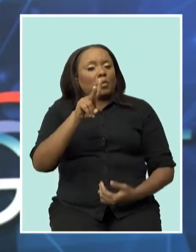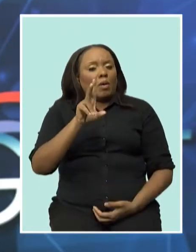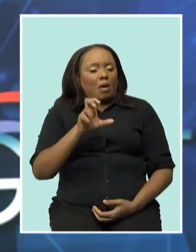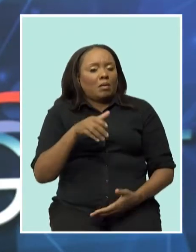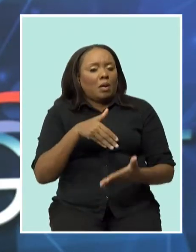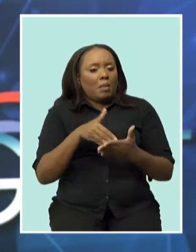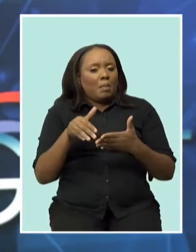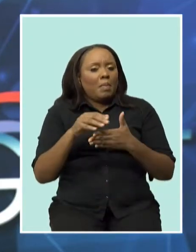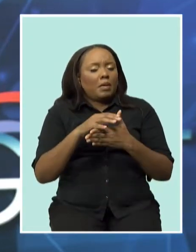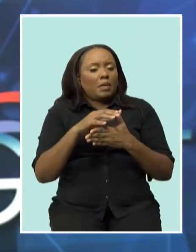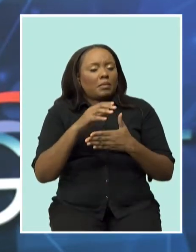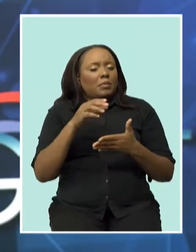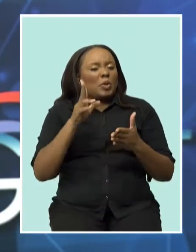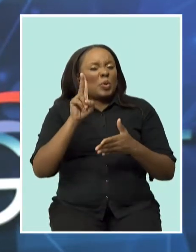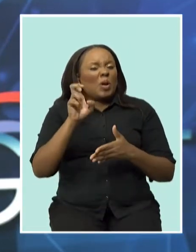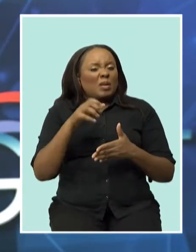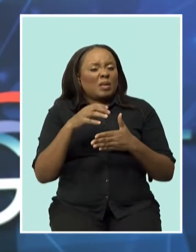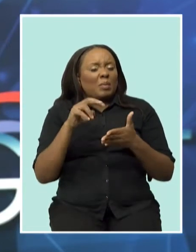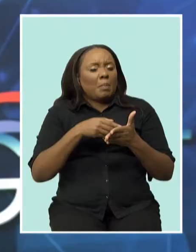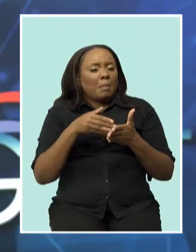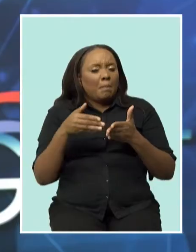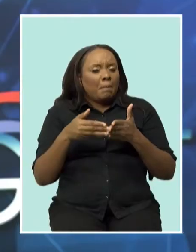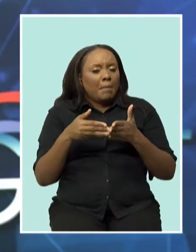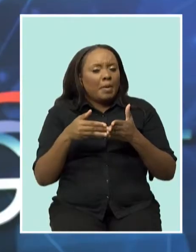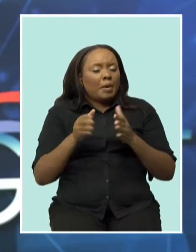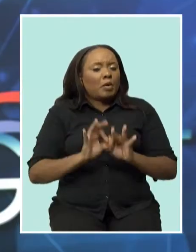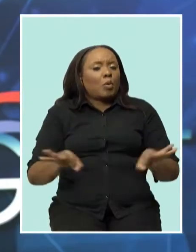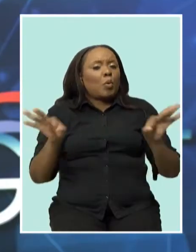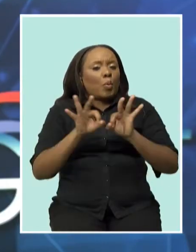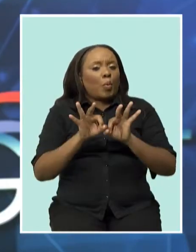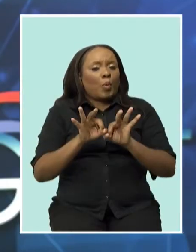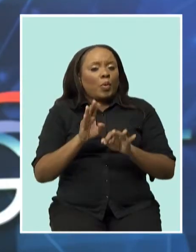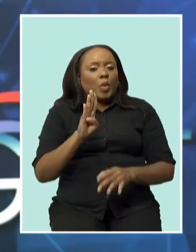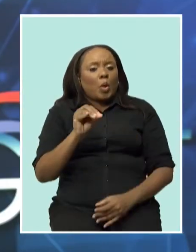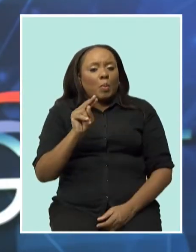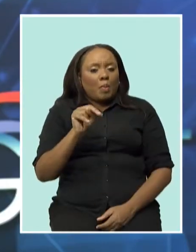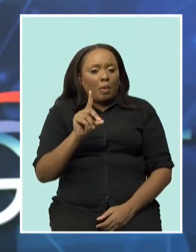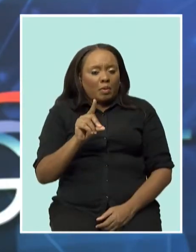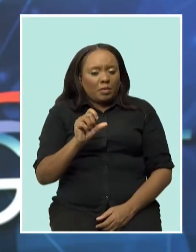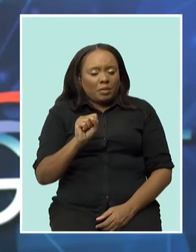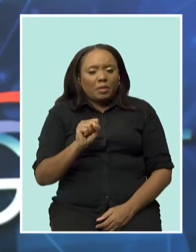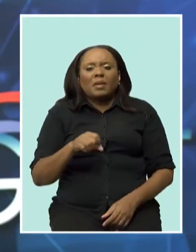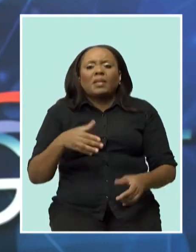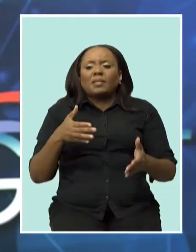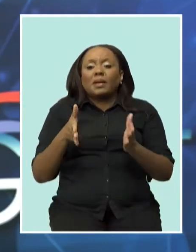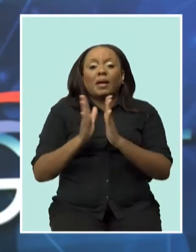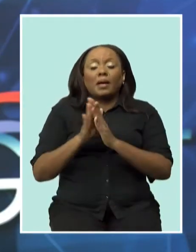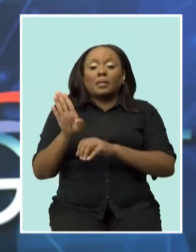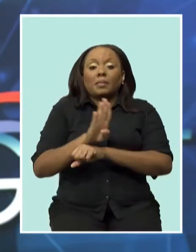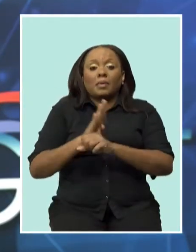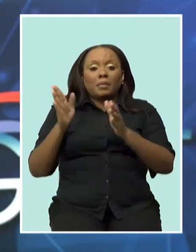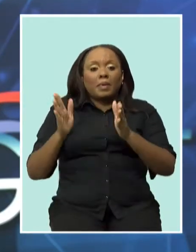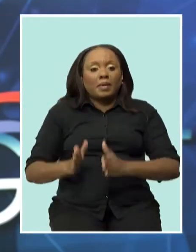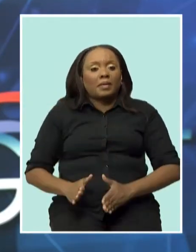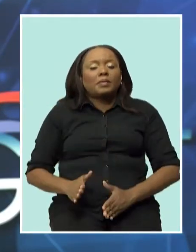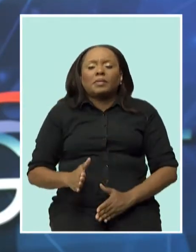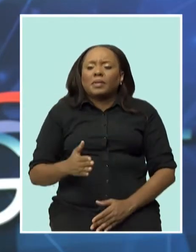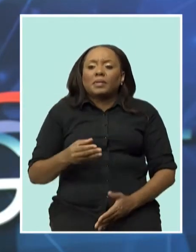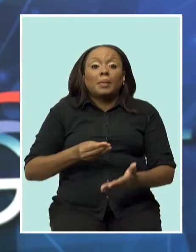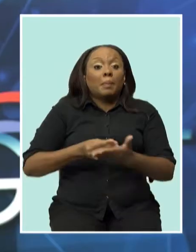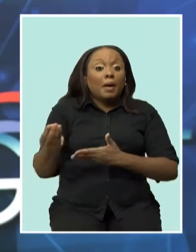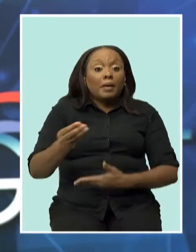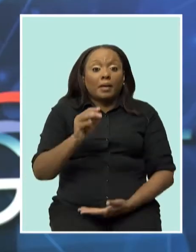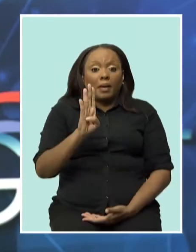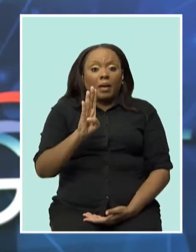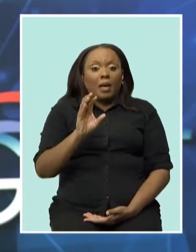urging ordinary Barbadians to also get on board, as the bonds represent a safe investment. Now, the Managing Director for Barbados and the Eastern